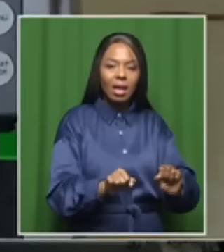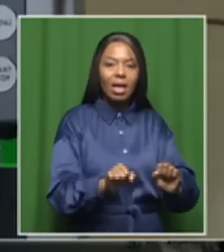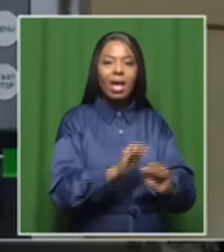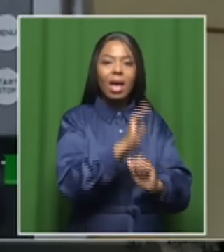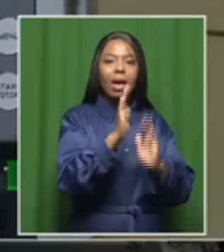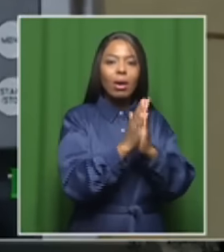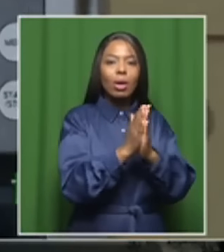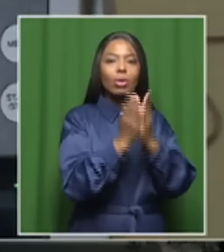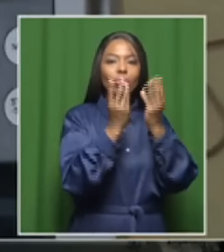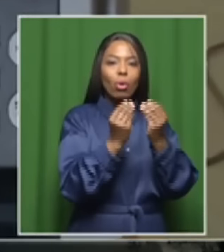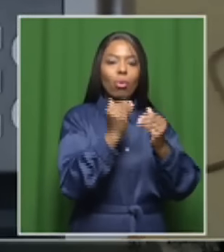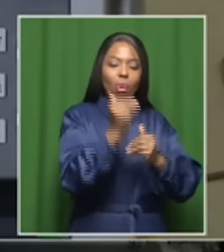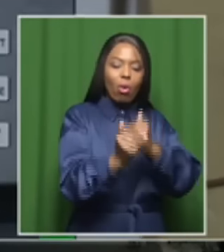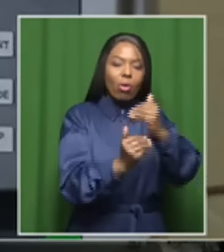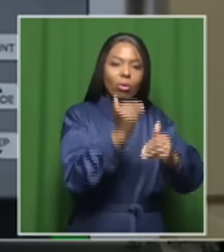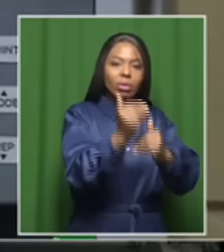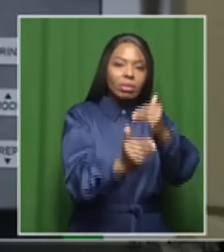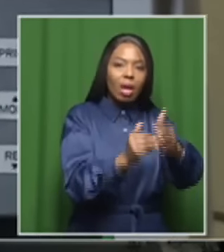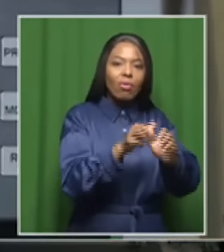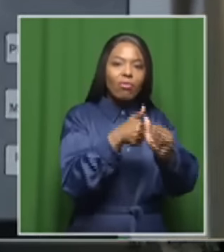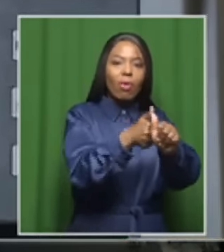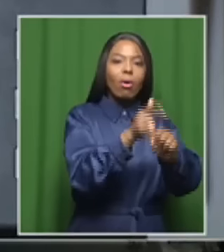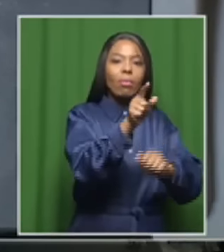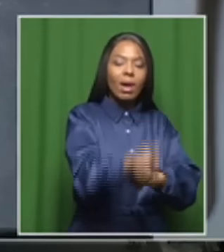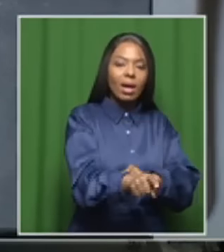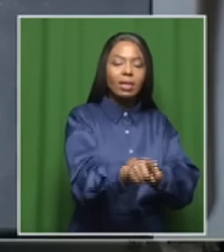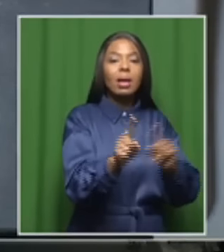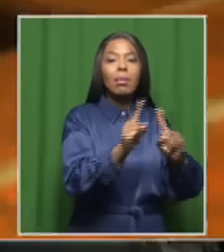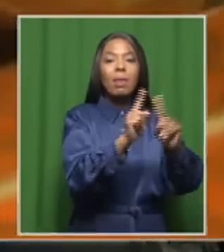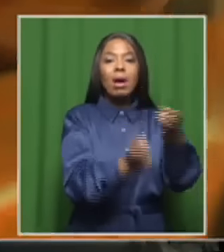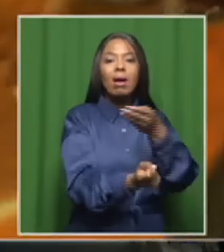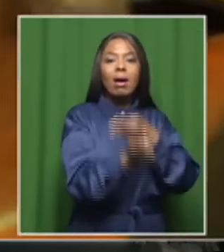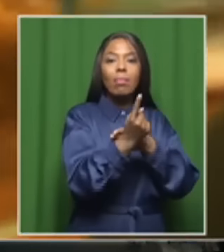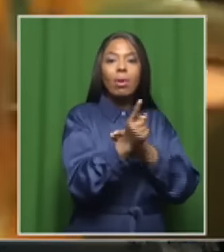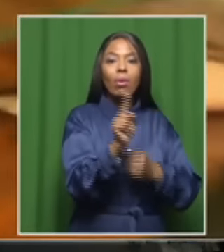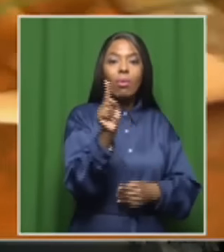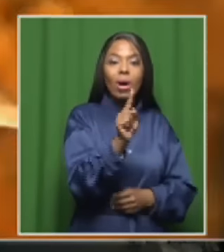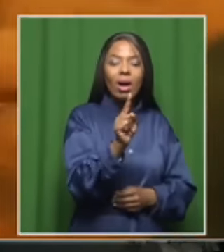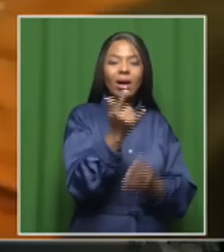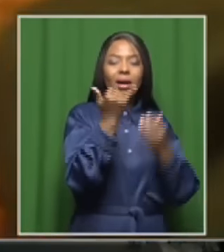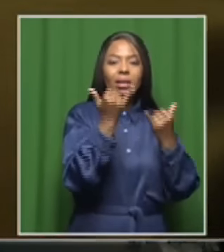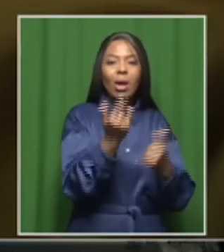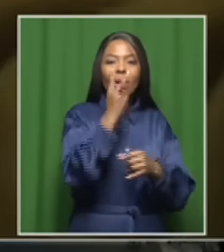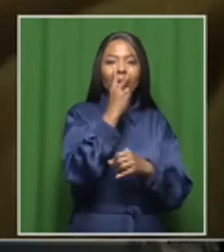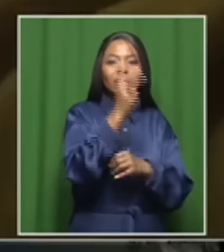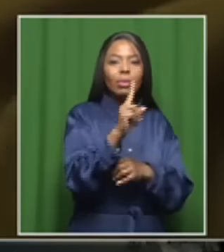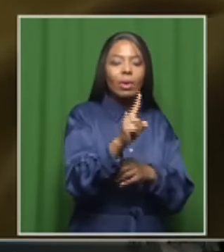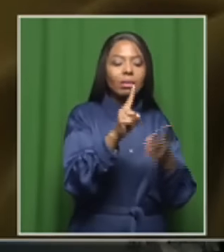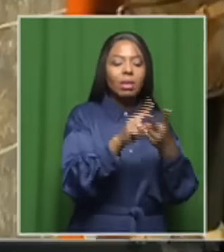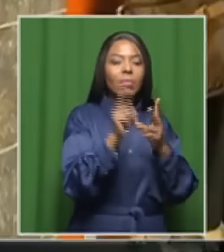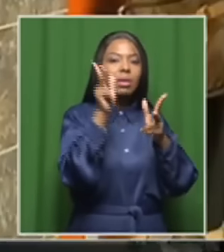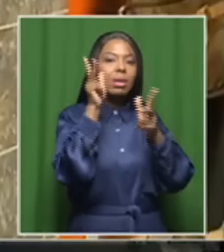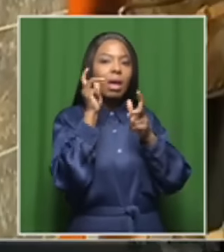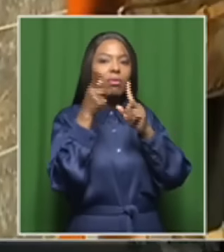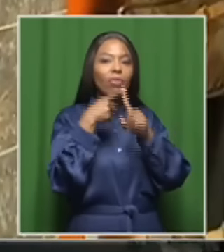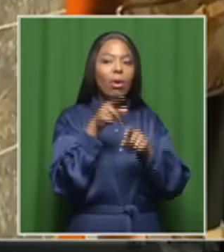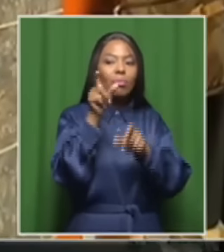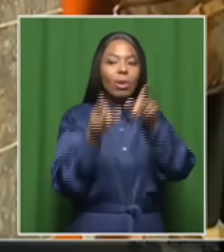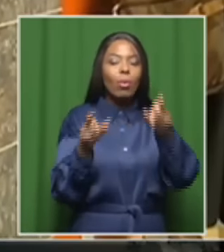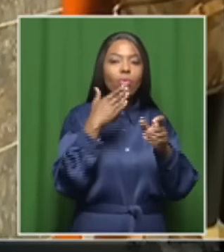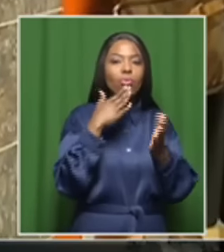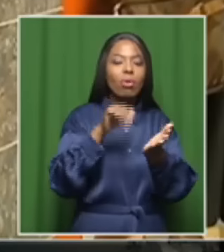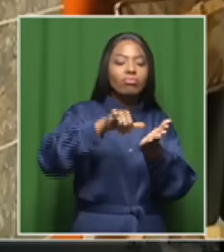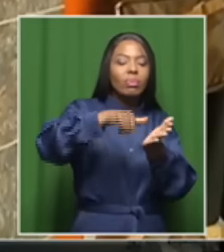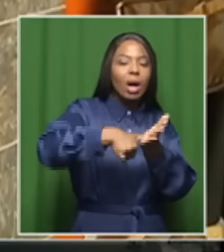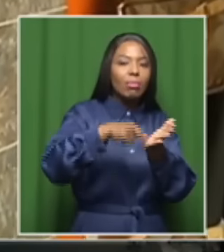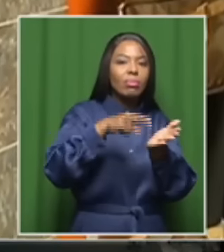in stages. But what has happened is that now what we see and what we hear from the beneficiaries themselves